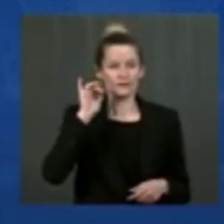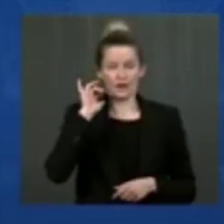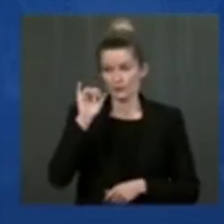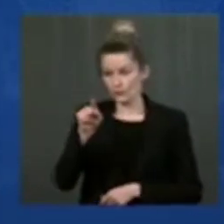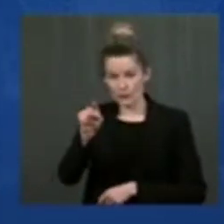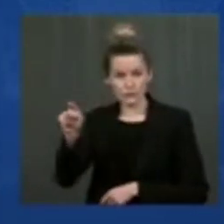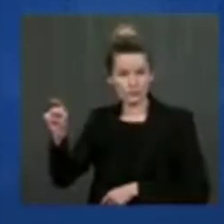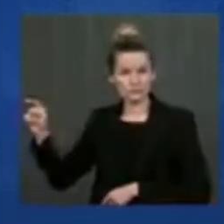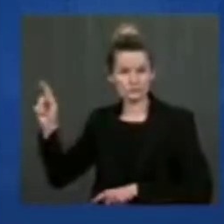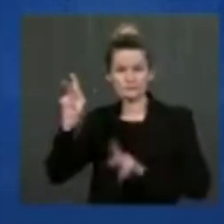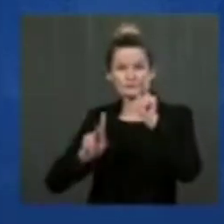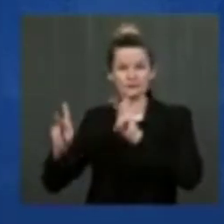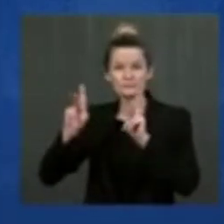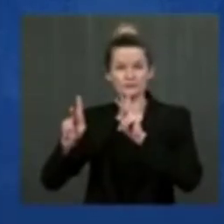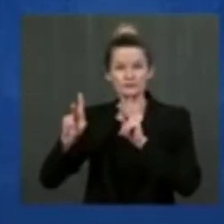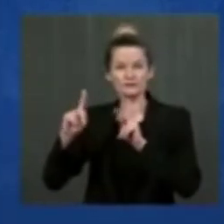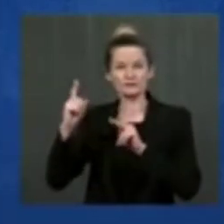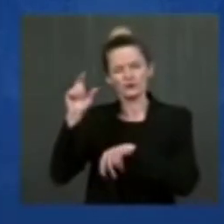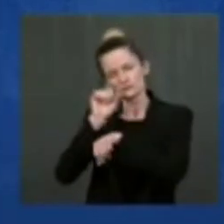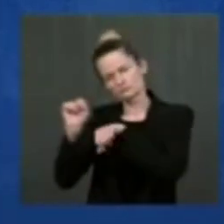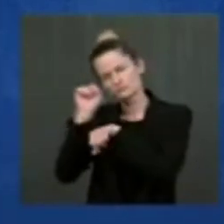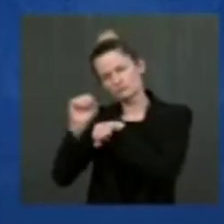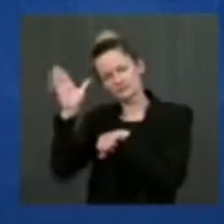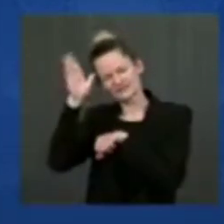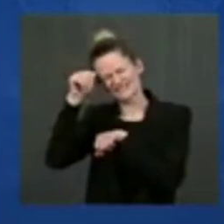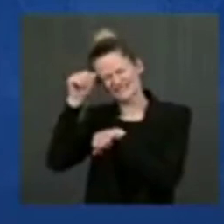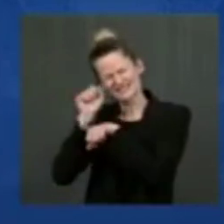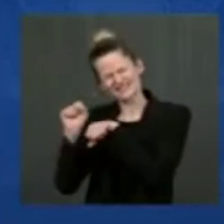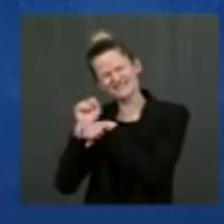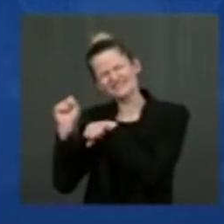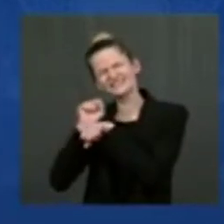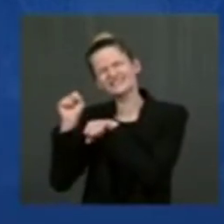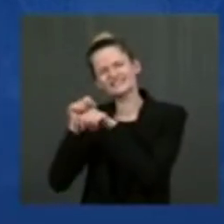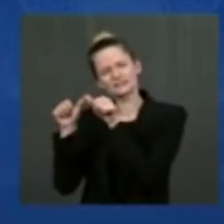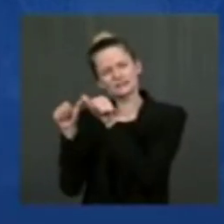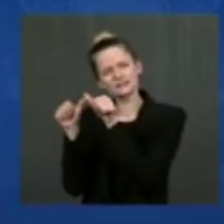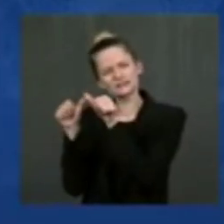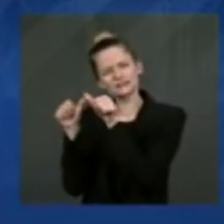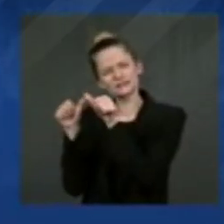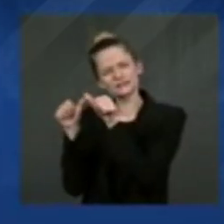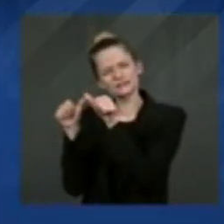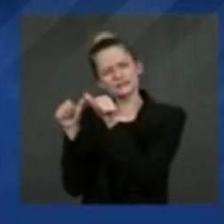intellectually are the ones that first, I welcome that.